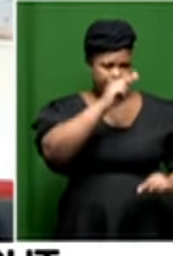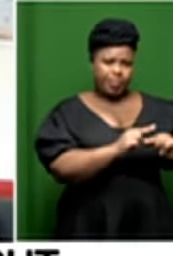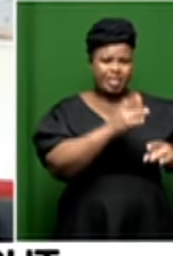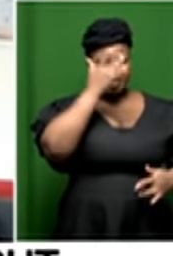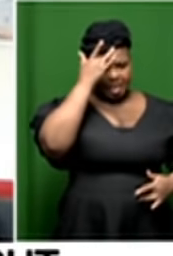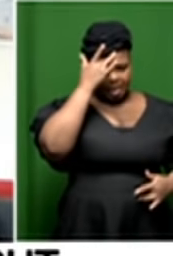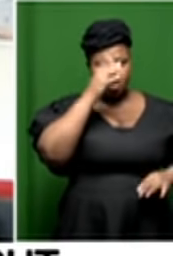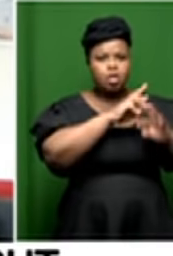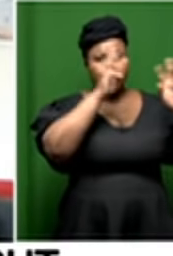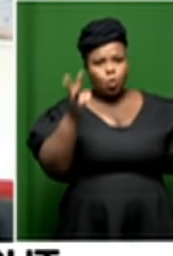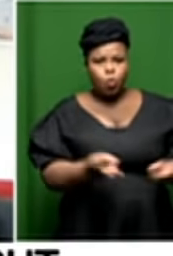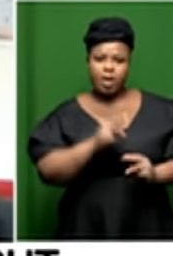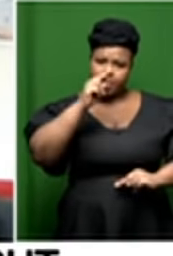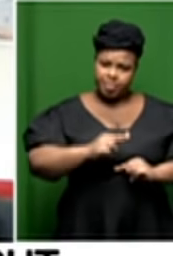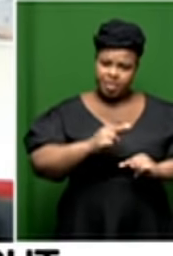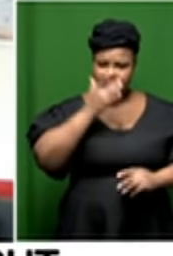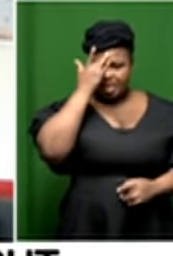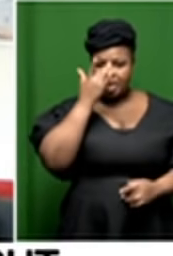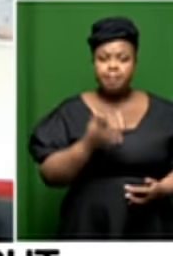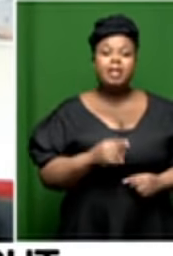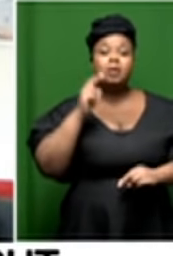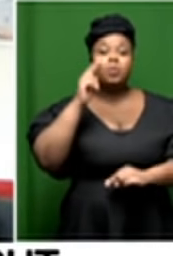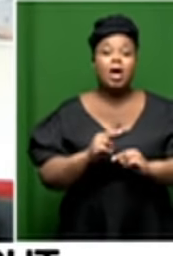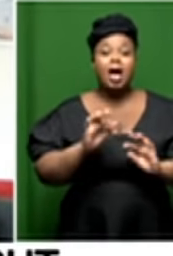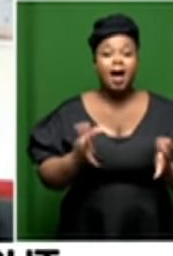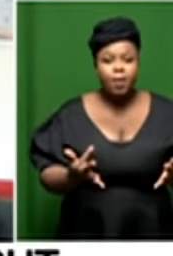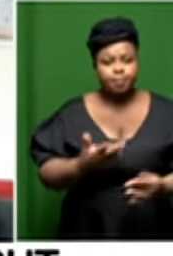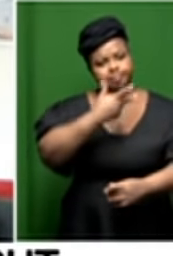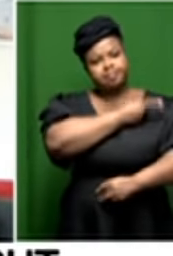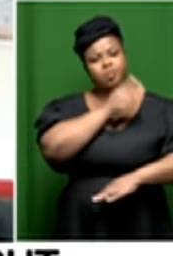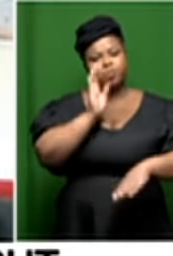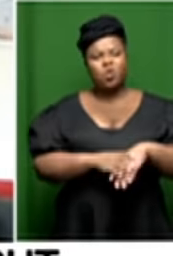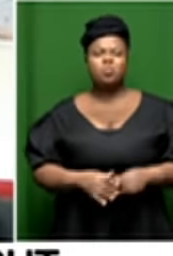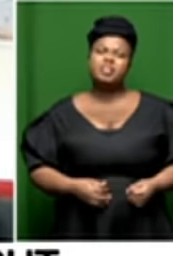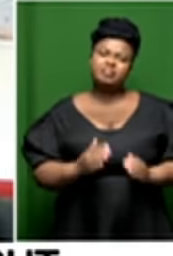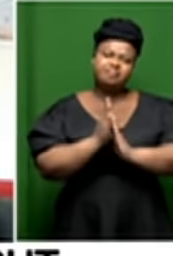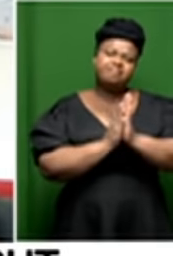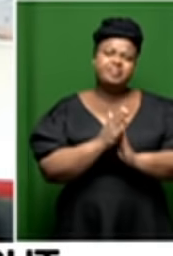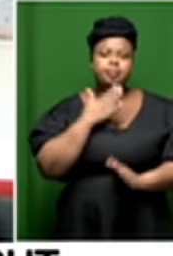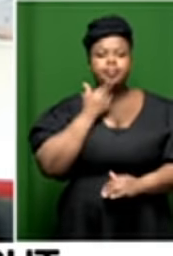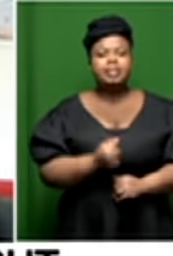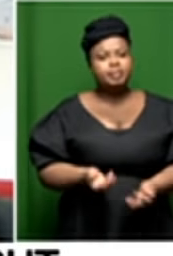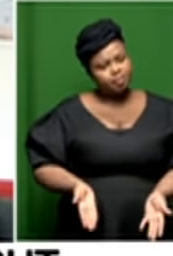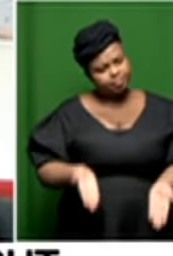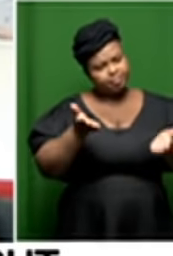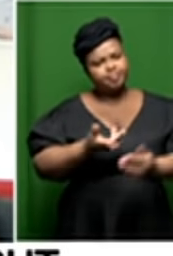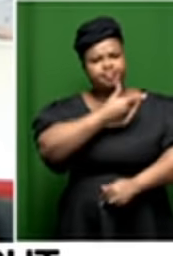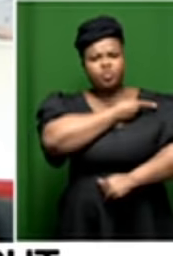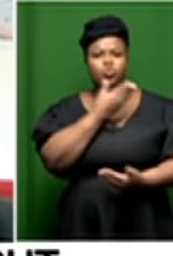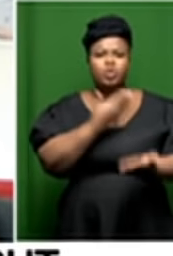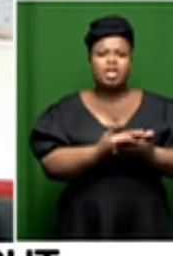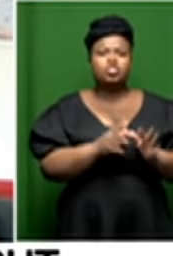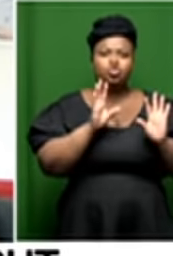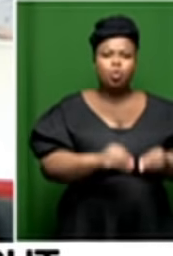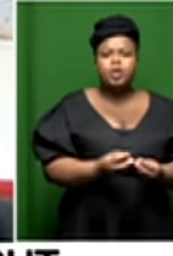only way that we're going to be able to do that is by increasing vaccine coverage. Yeah. So I really encourage everybody to go out and get those vaccines. This is how we're going to stop these variants